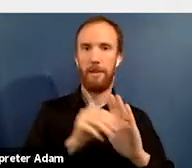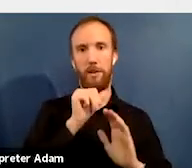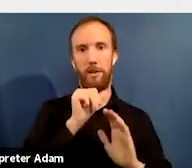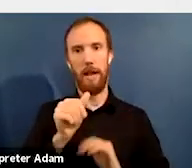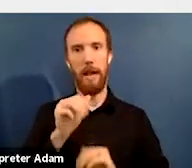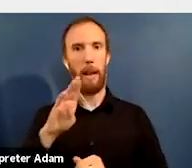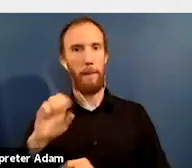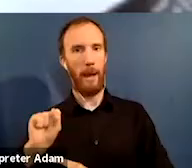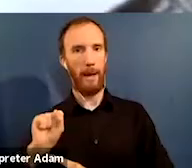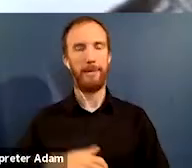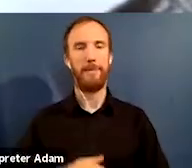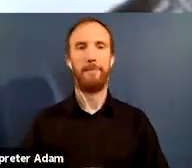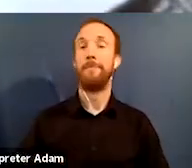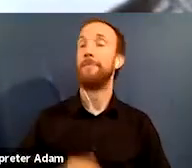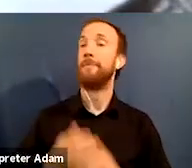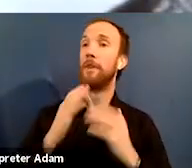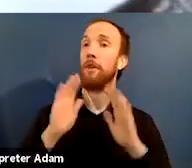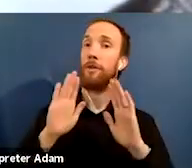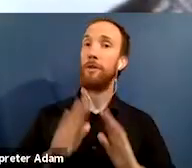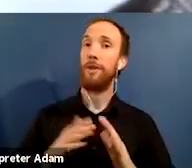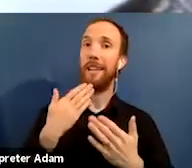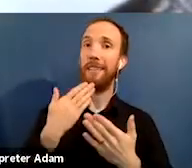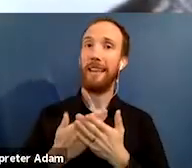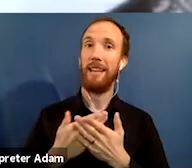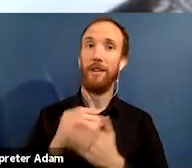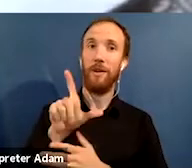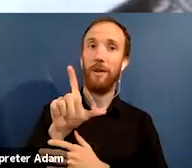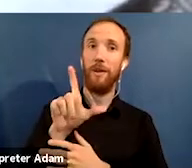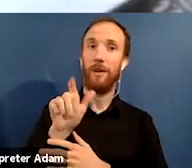Great, thank you. Lauren, it looks like you're back.